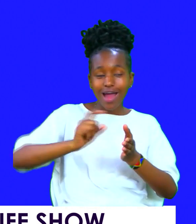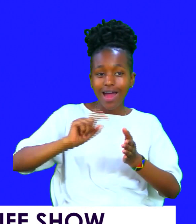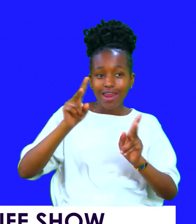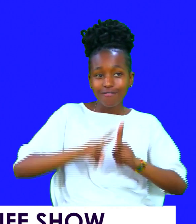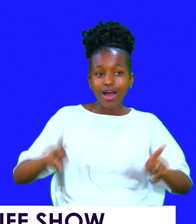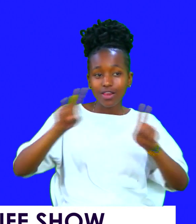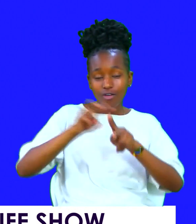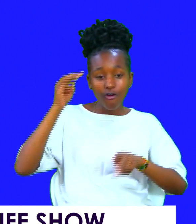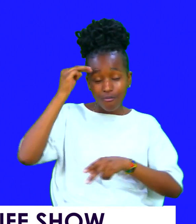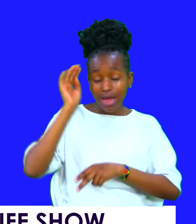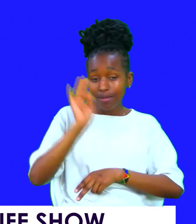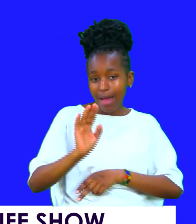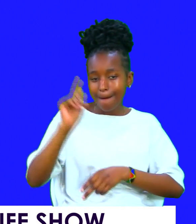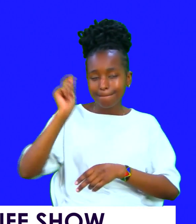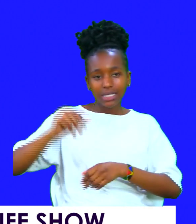Remember the deep